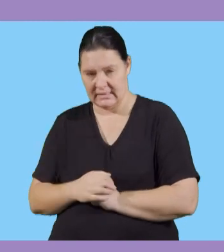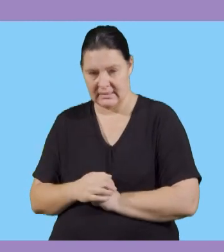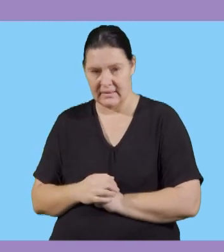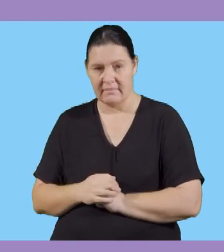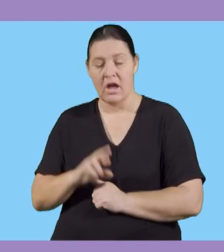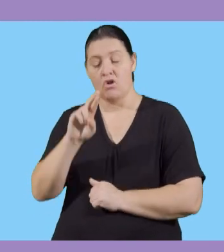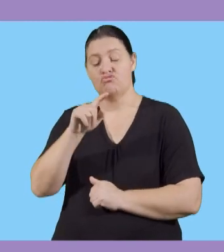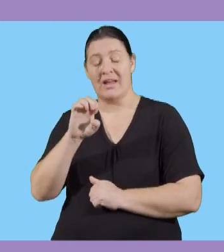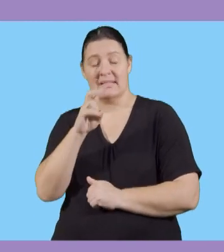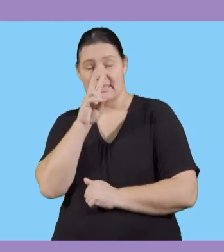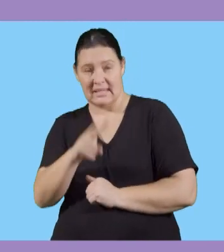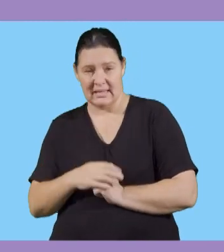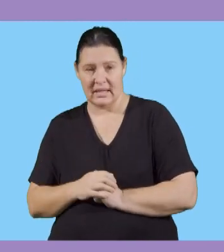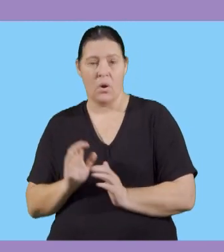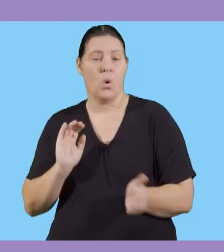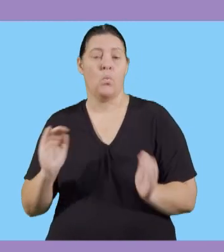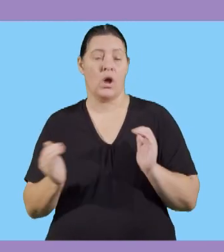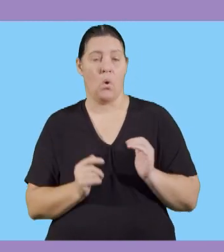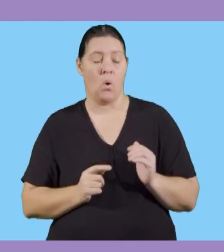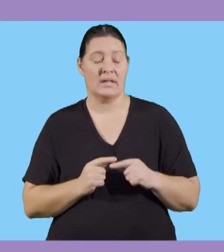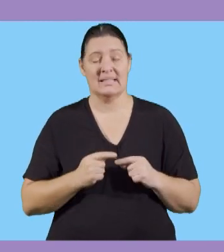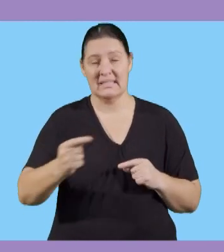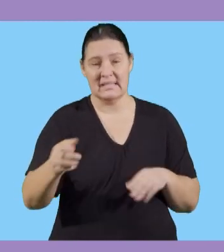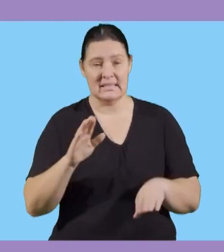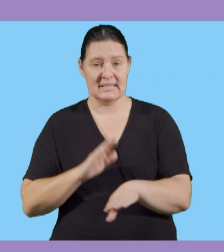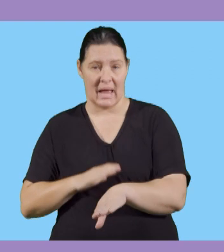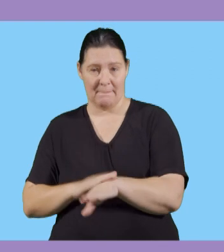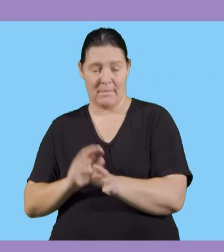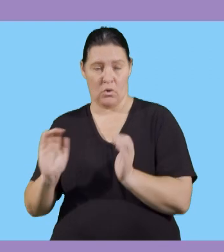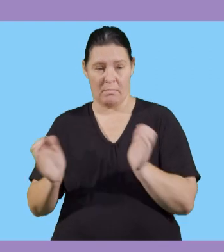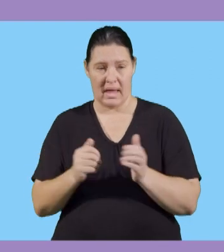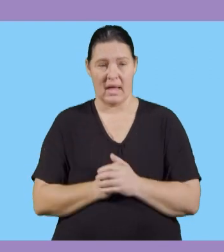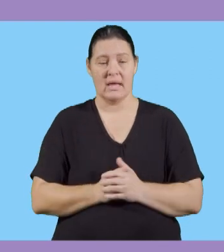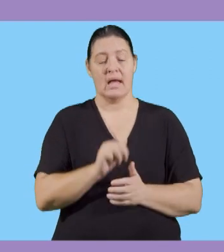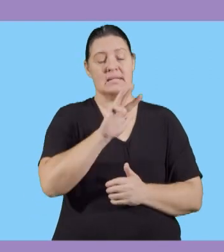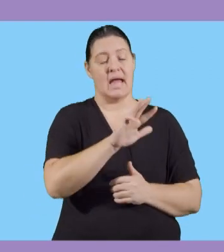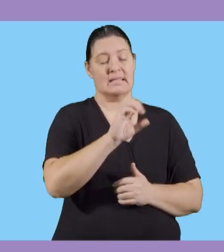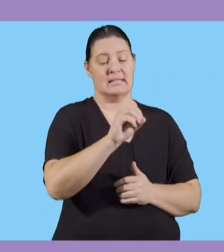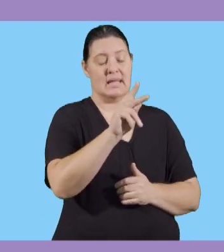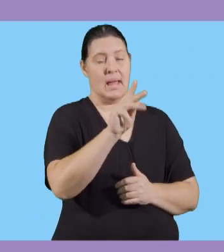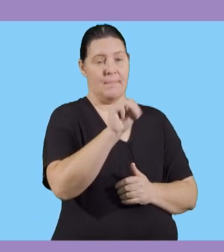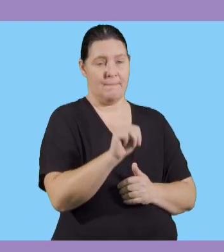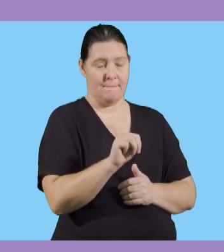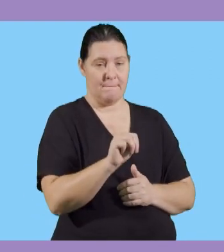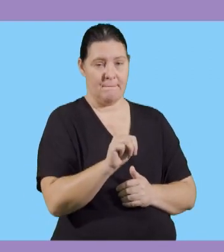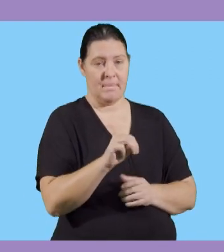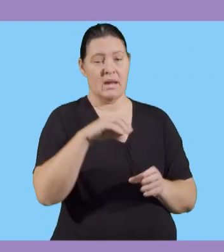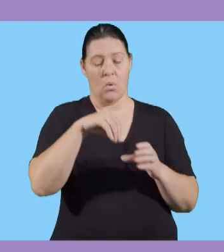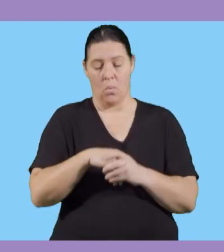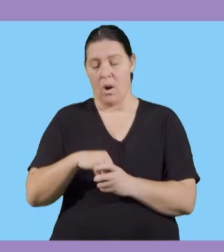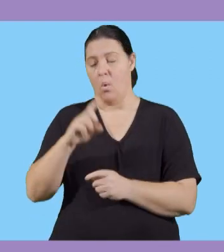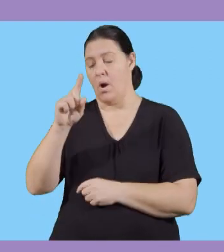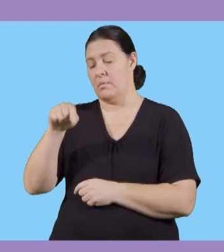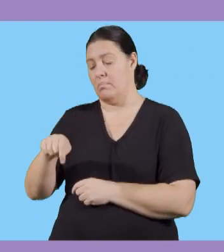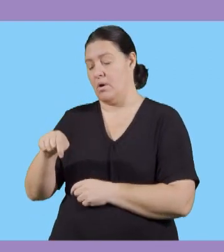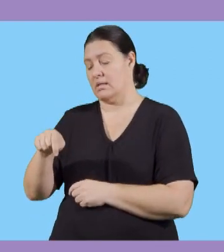rate, again, we are comparing distance to time. That is 90 kilometers in 1.5 hours.